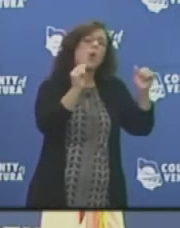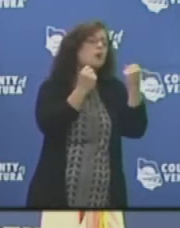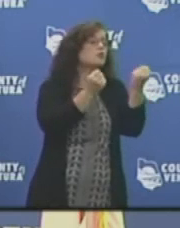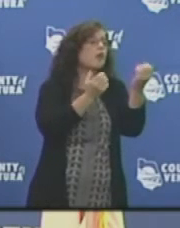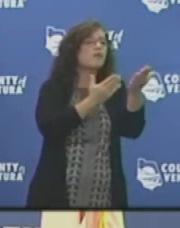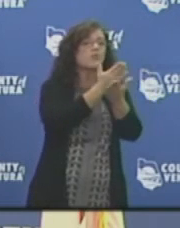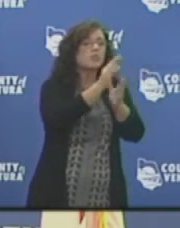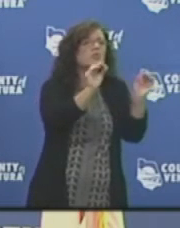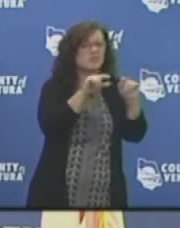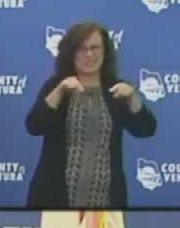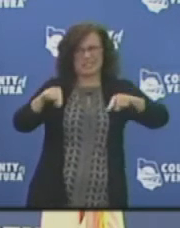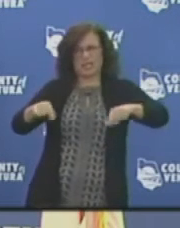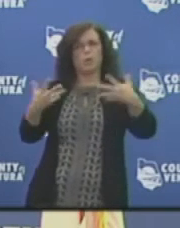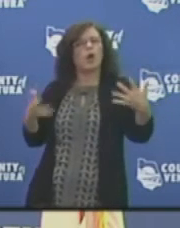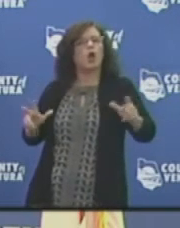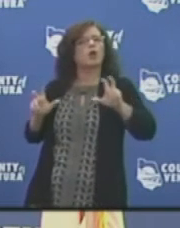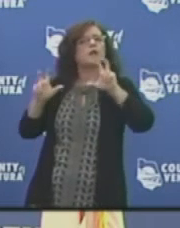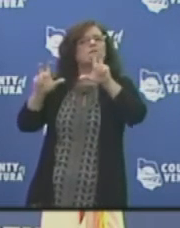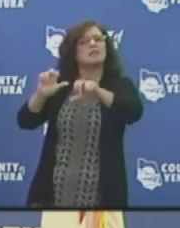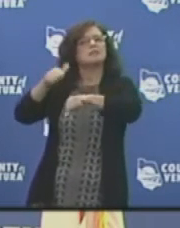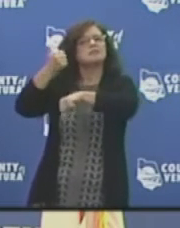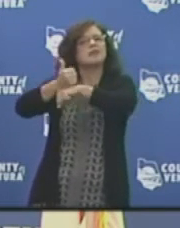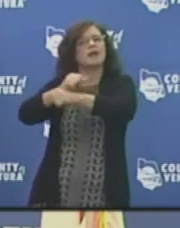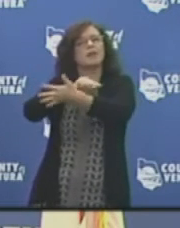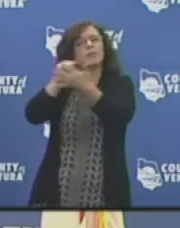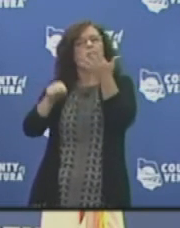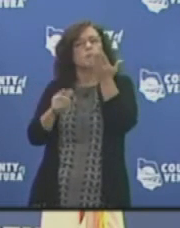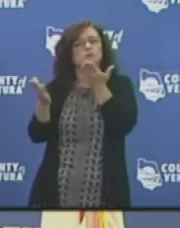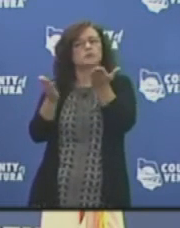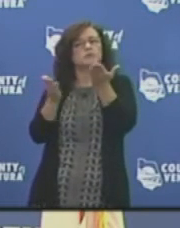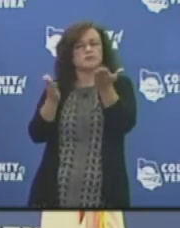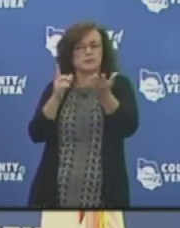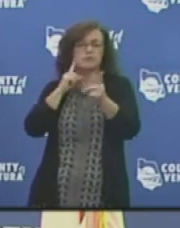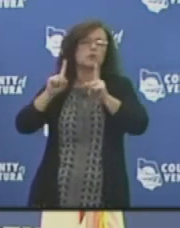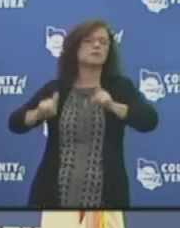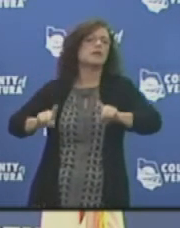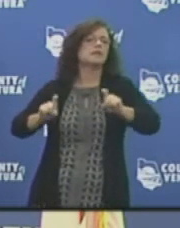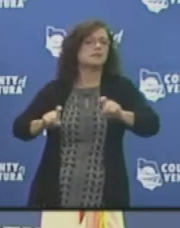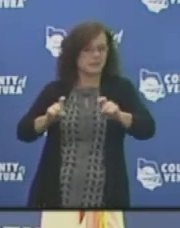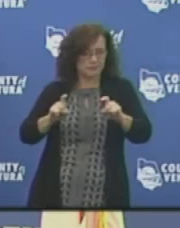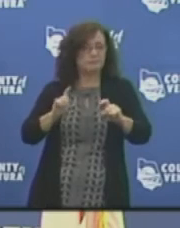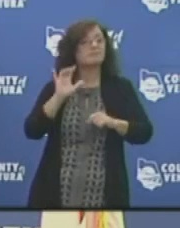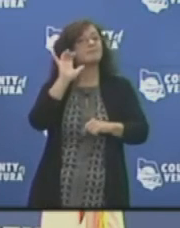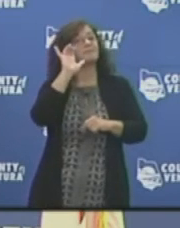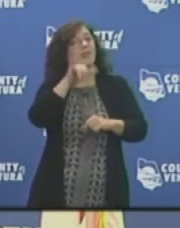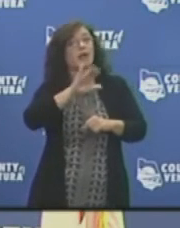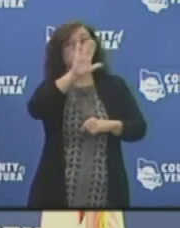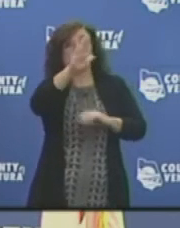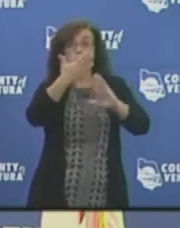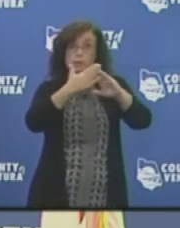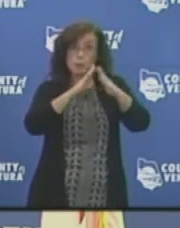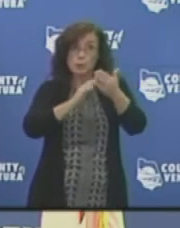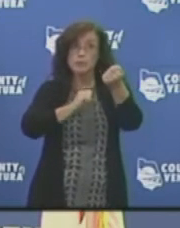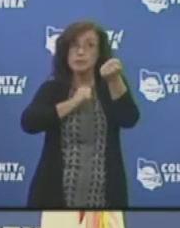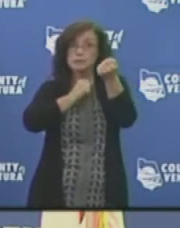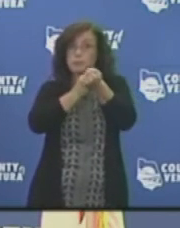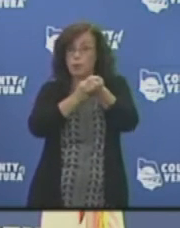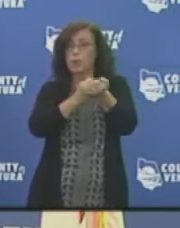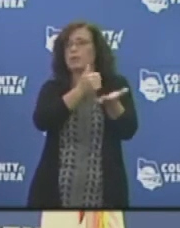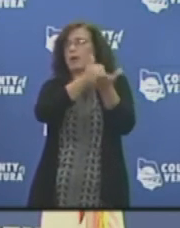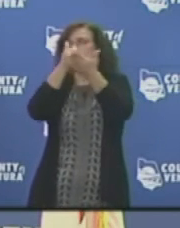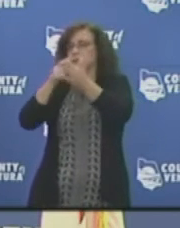more capacity here. So it's that capacity combined with your community support that's helping us get these numbers where they need to